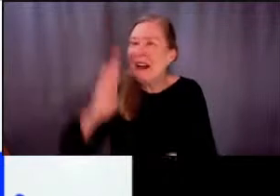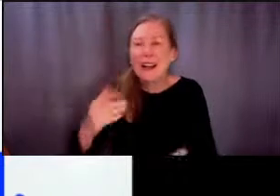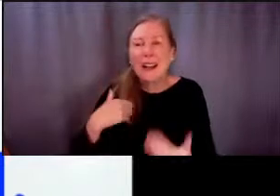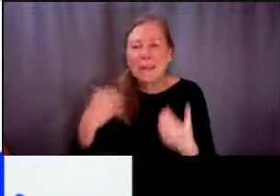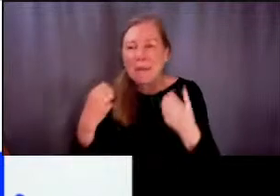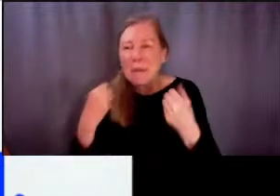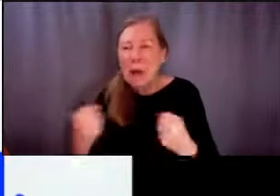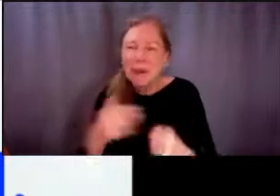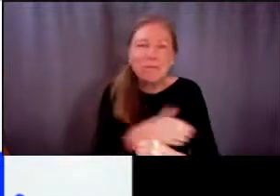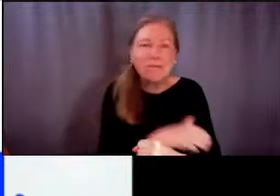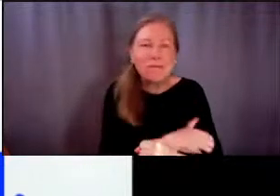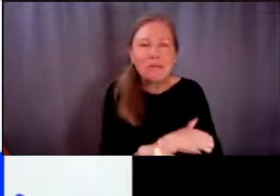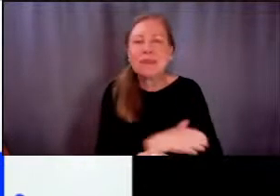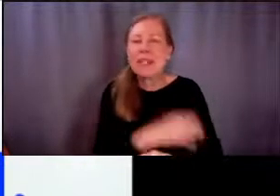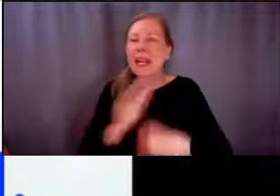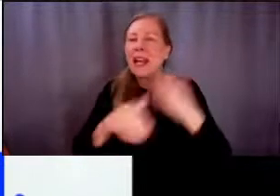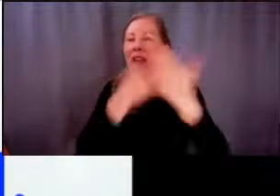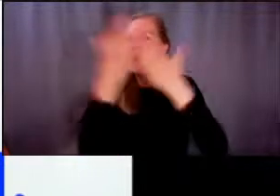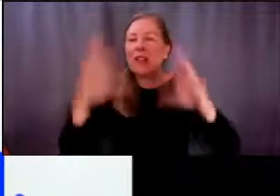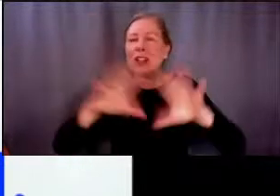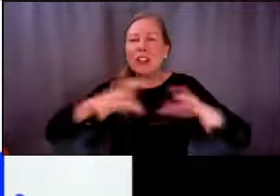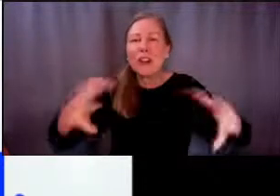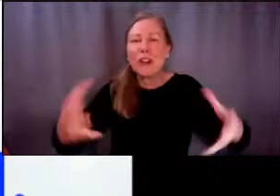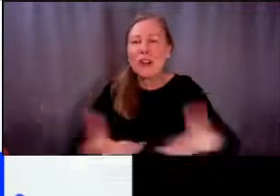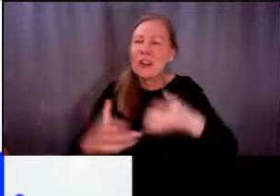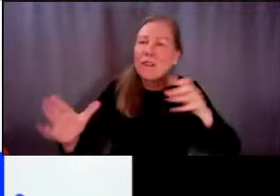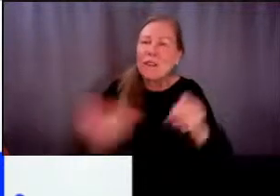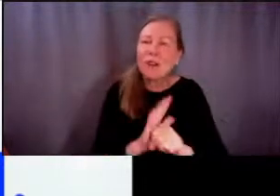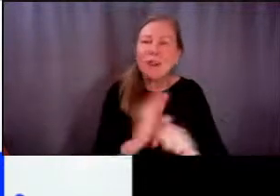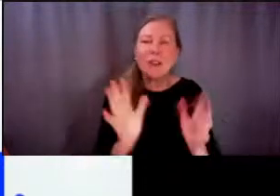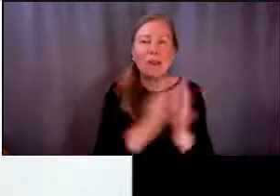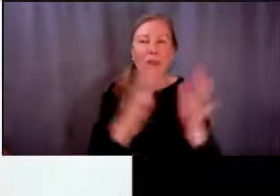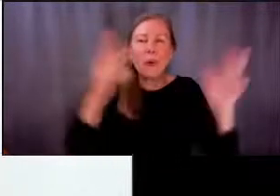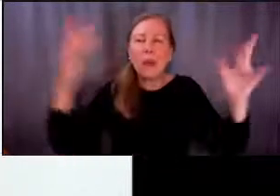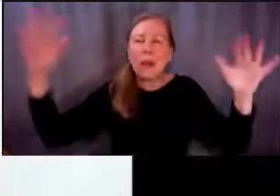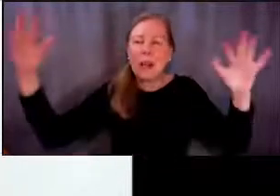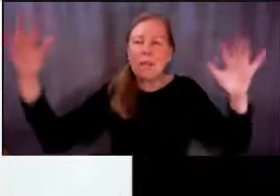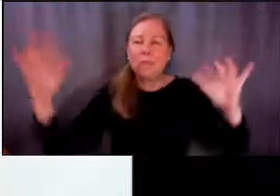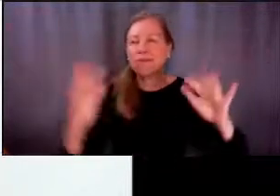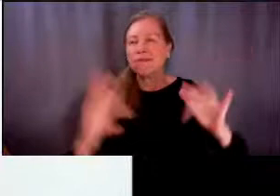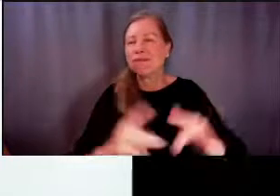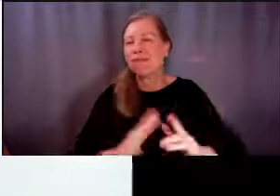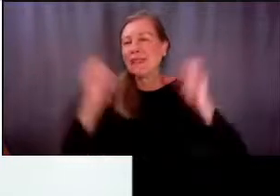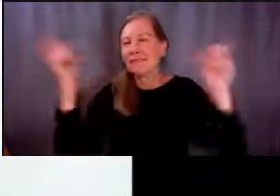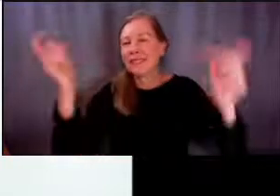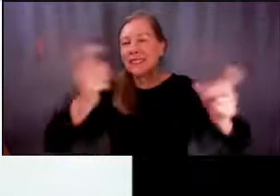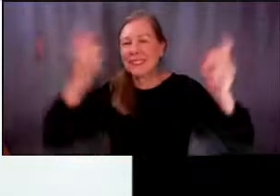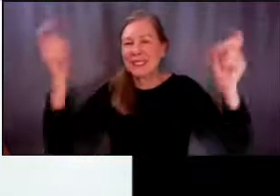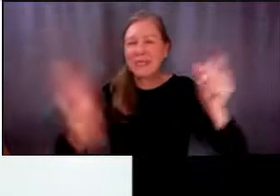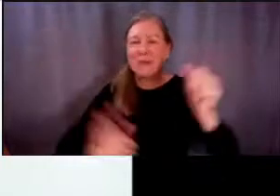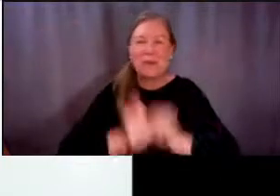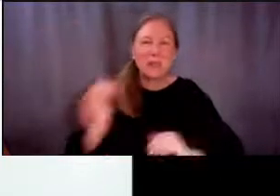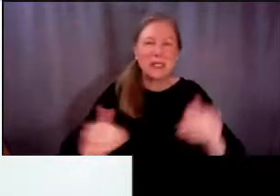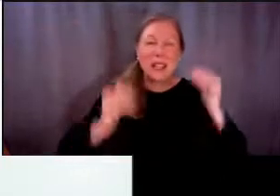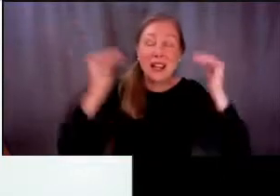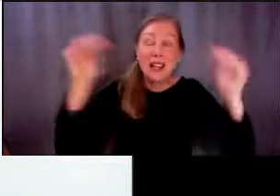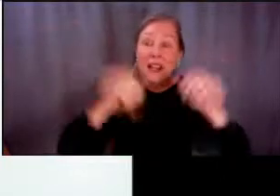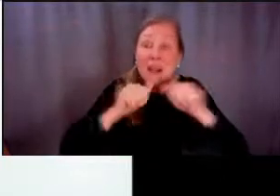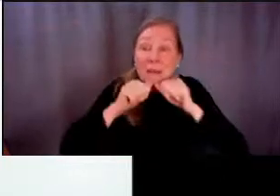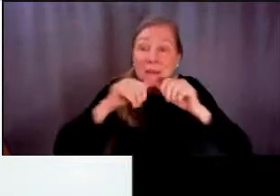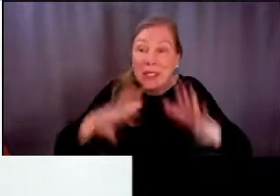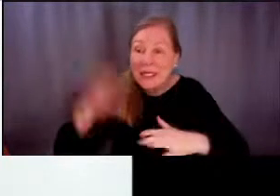and earth are full of your glory. Hosanna in the highest. Blessed is he who comes in the name of the